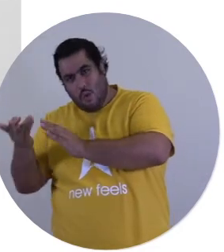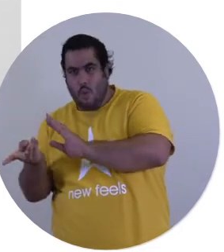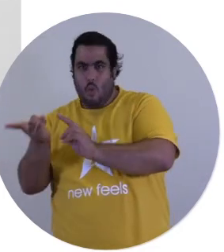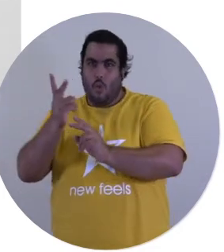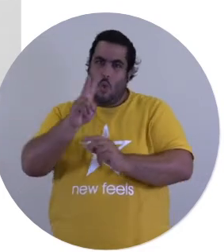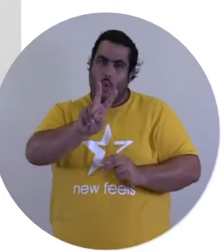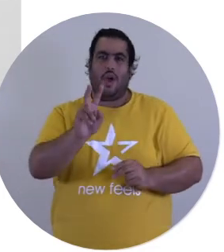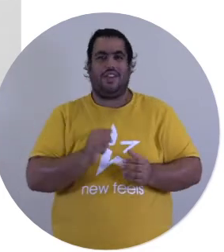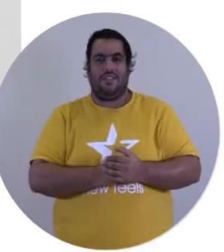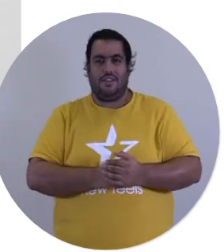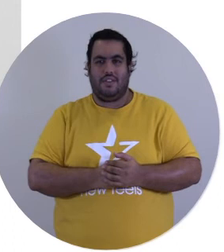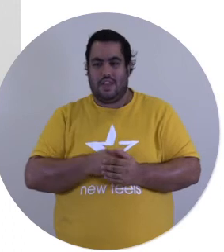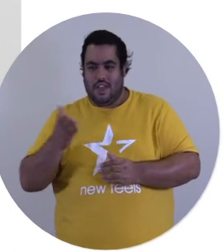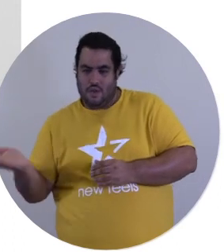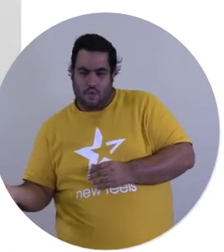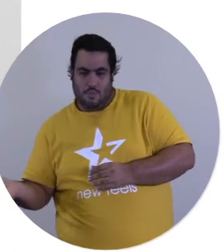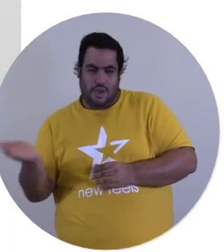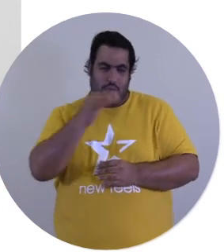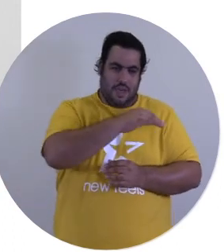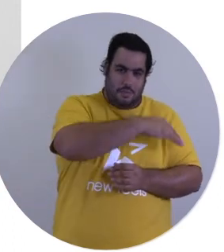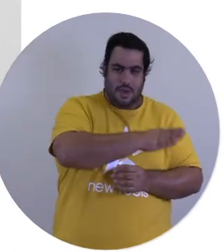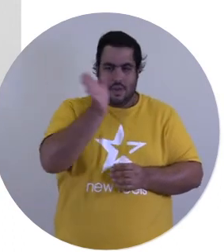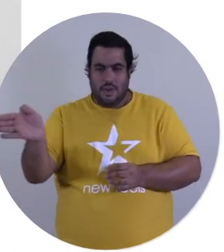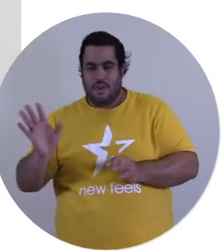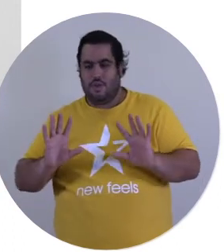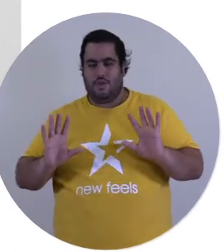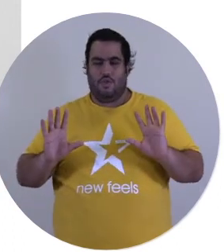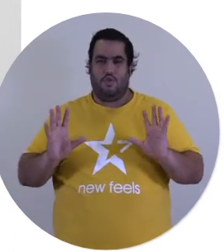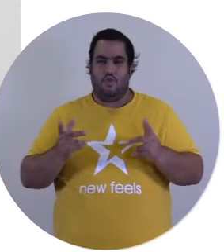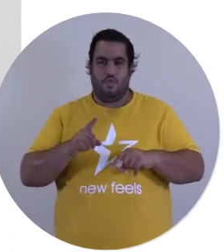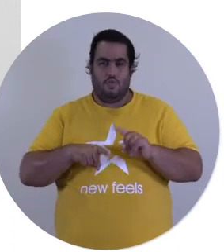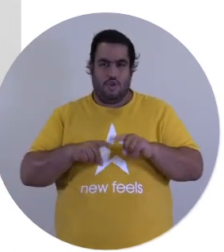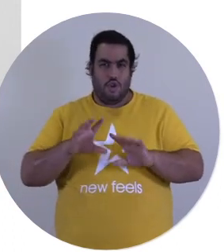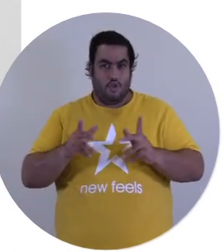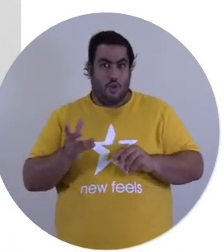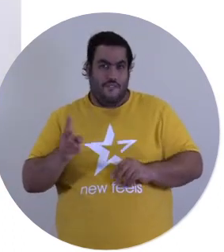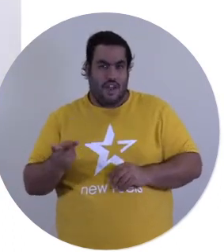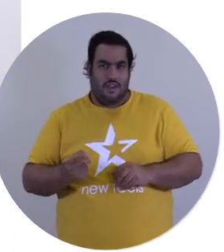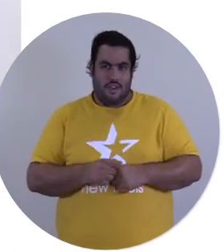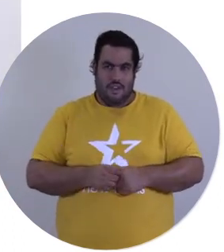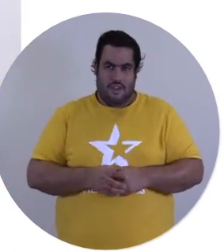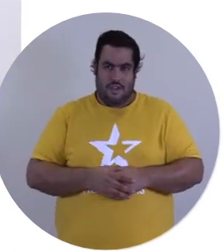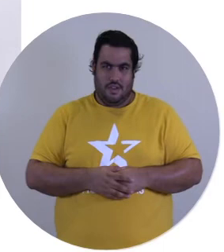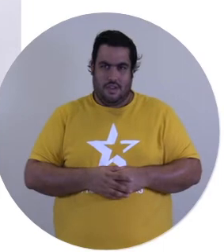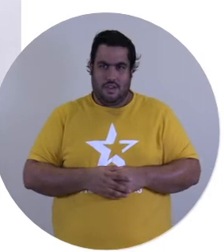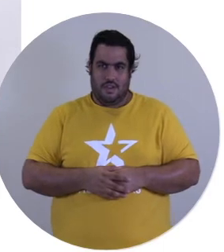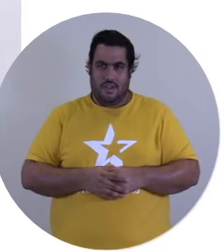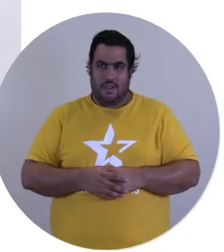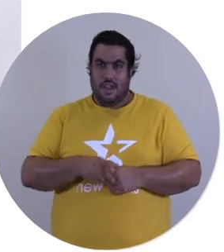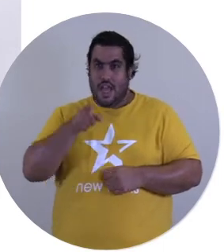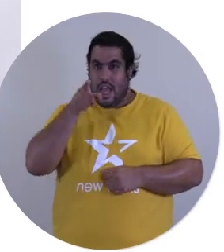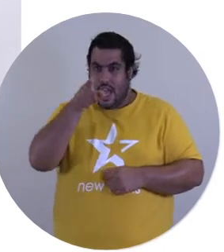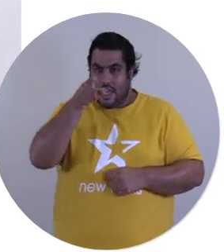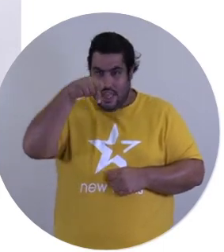Vice versa is an adverb that means the other way around also. So what I'm asking you